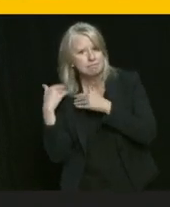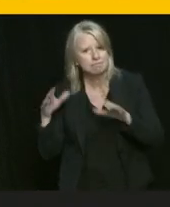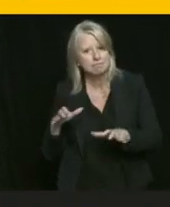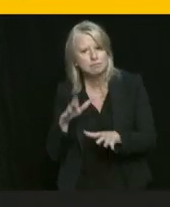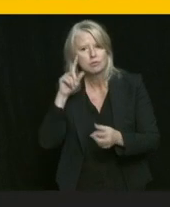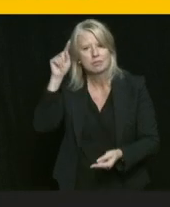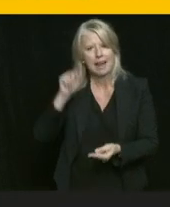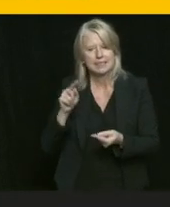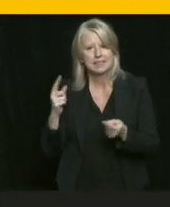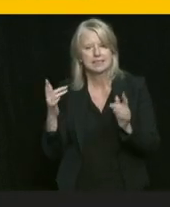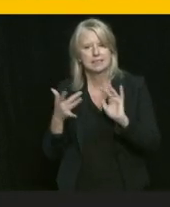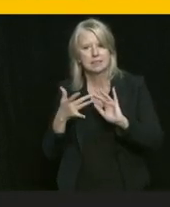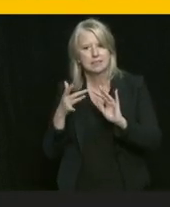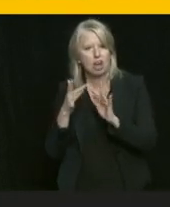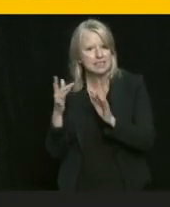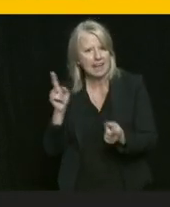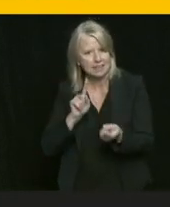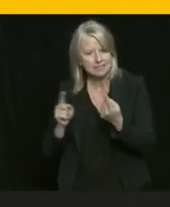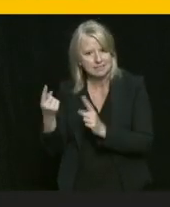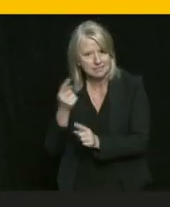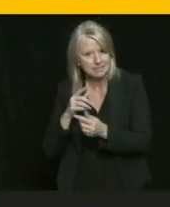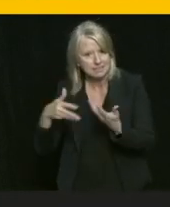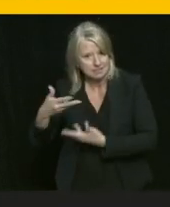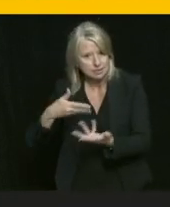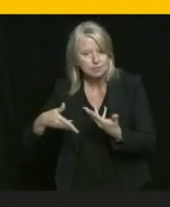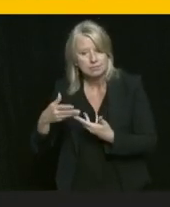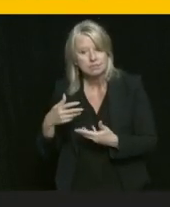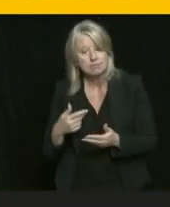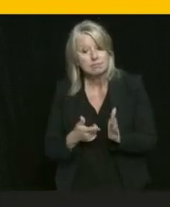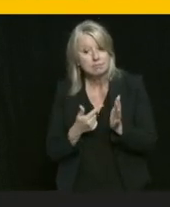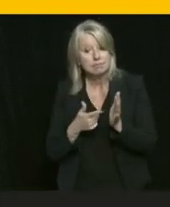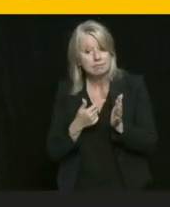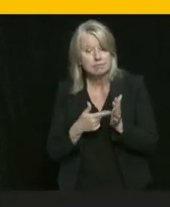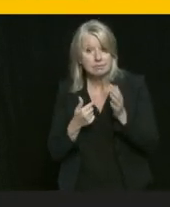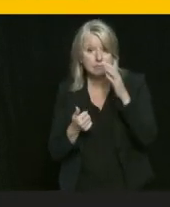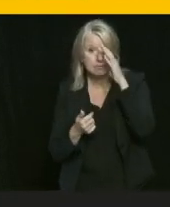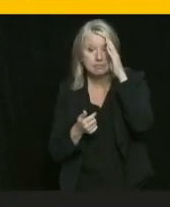contacts, which sometimes necessarily has been